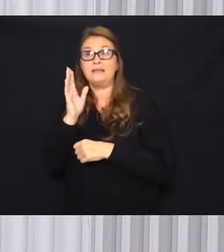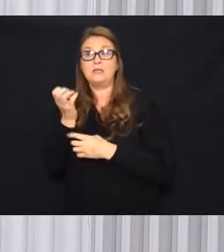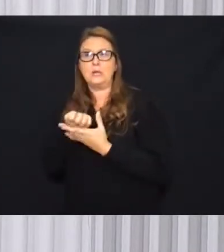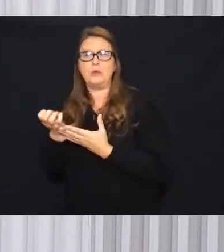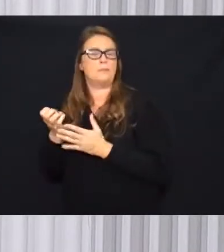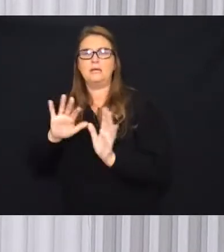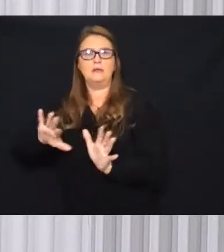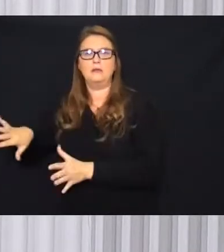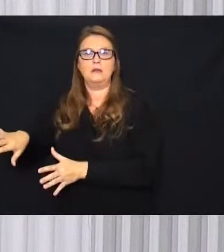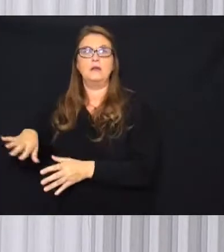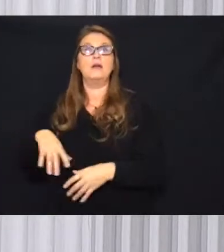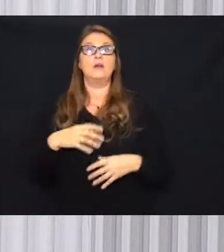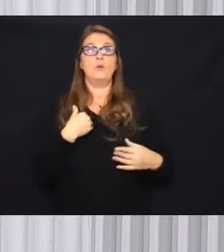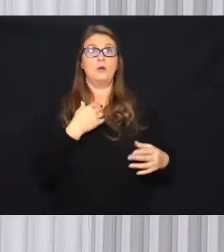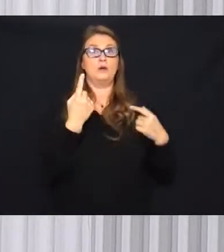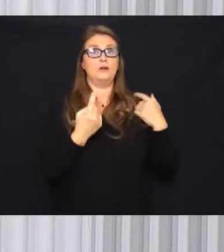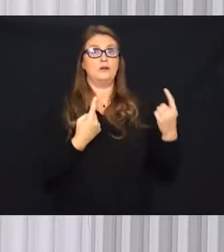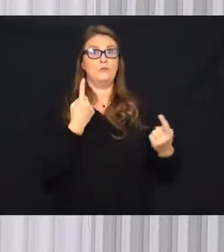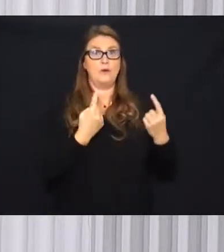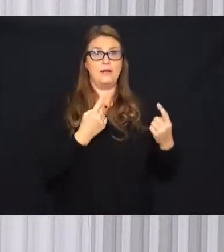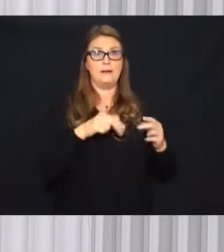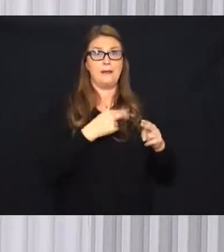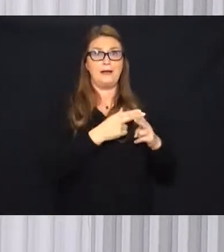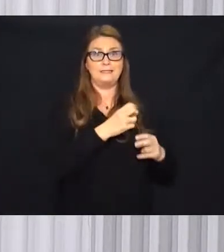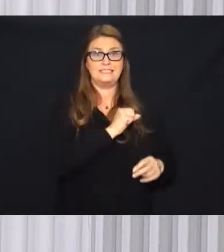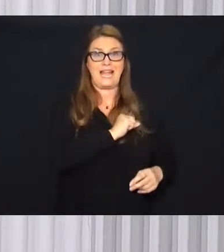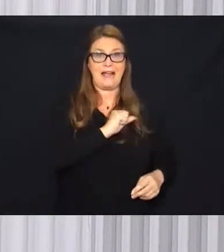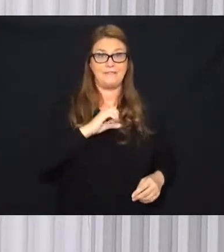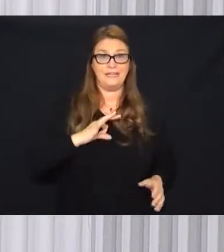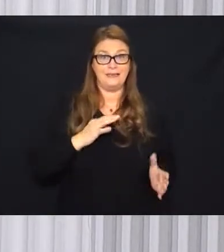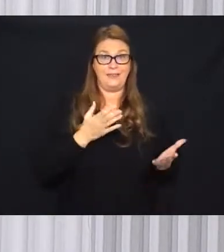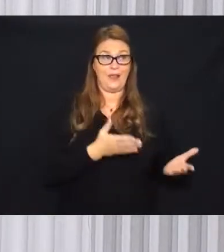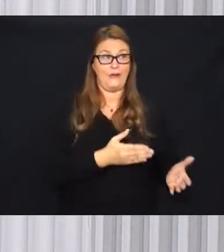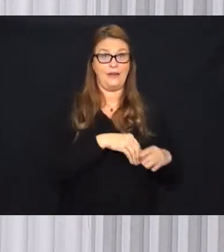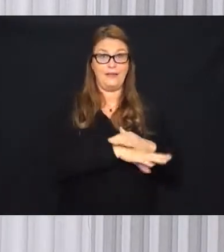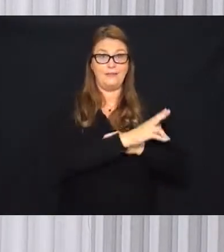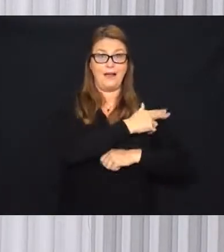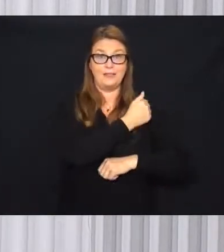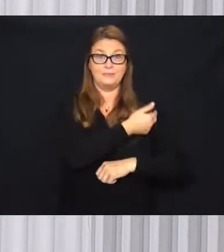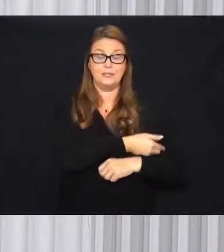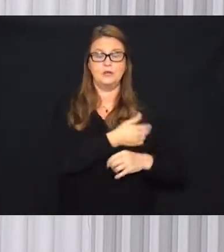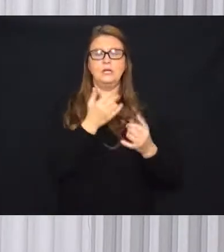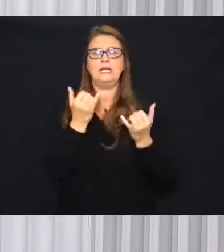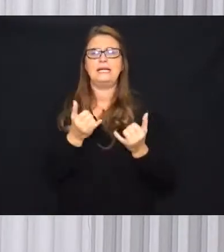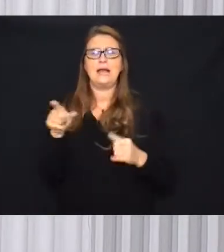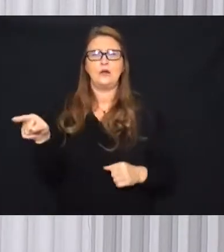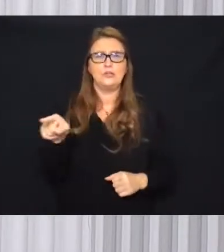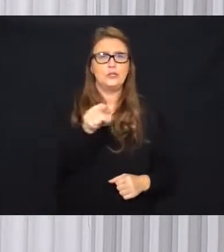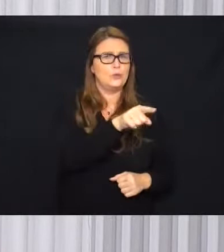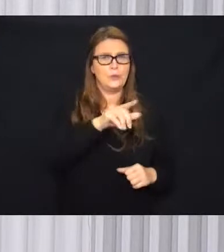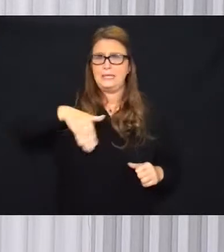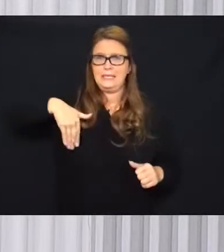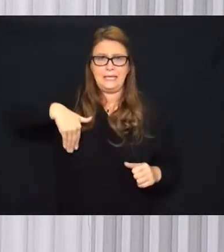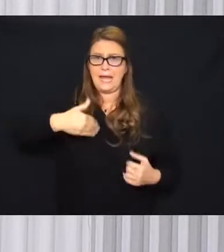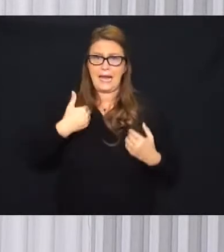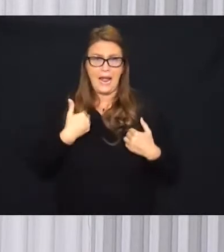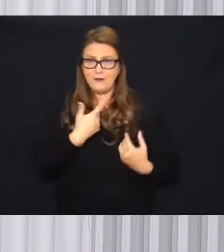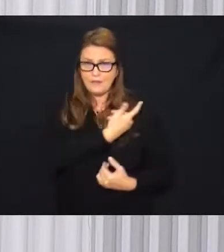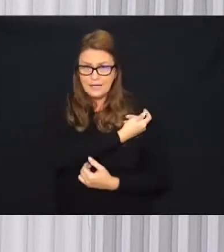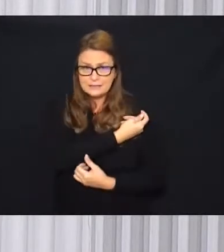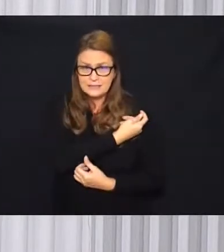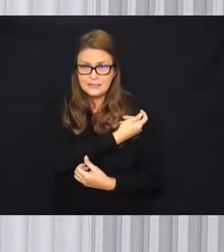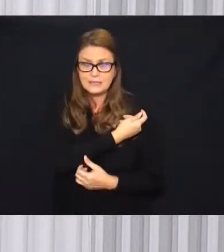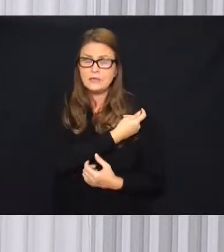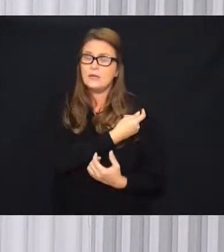staffing. So again, I would request all West Virginians who have not been vaccinated to